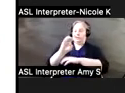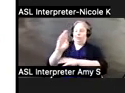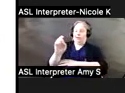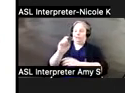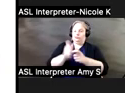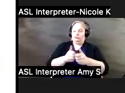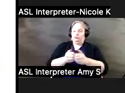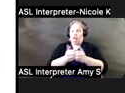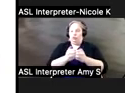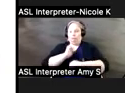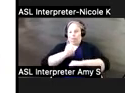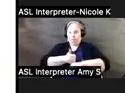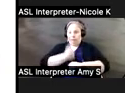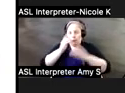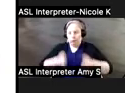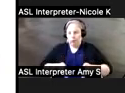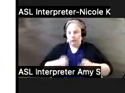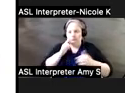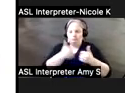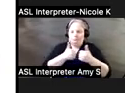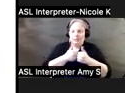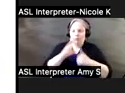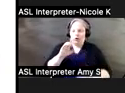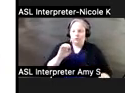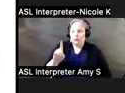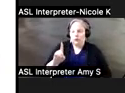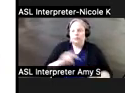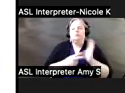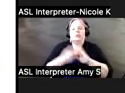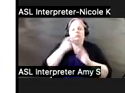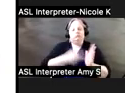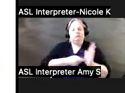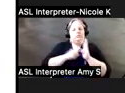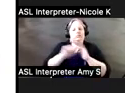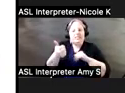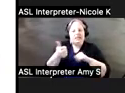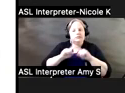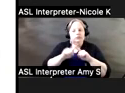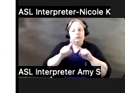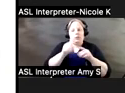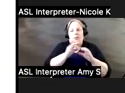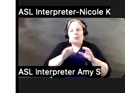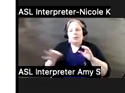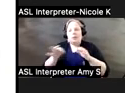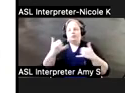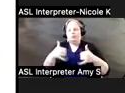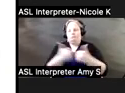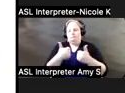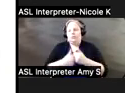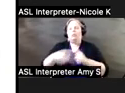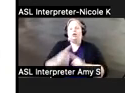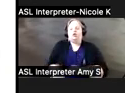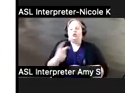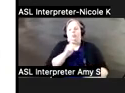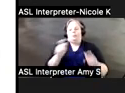someone on a game like Call of Duty, you have to have about 10 different buttons for all the controls to play the game in addition to two big